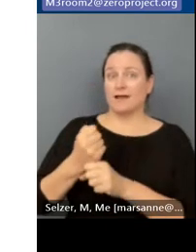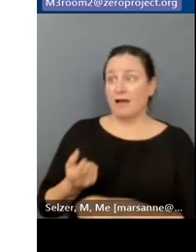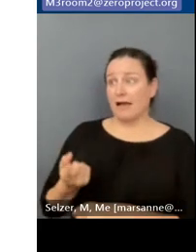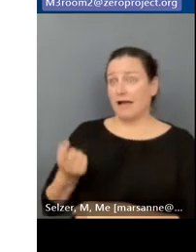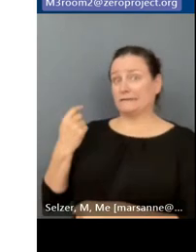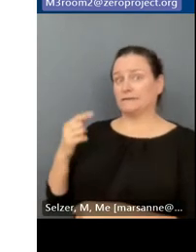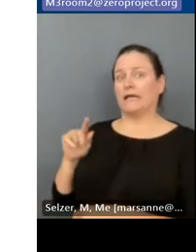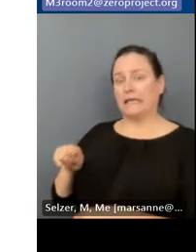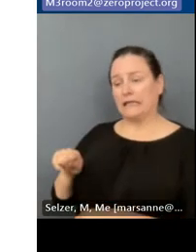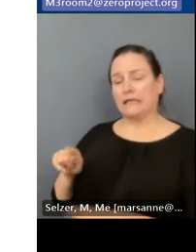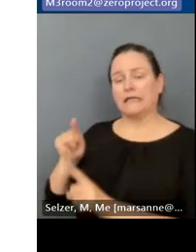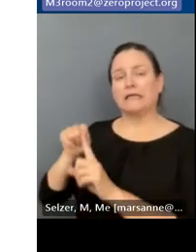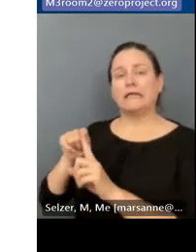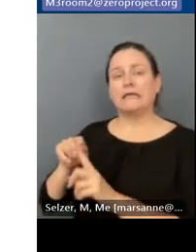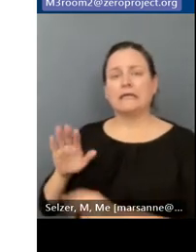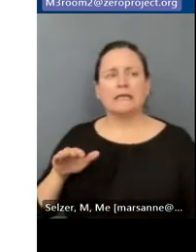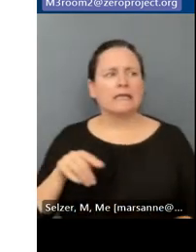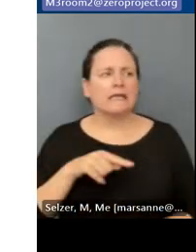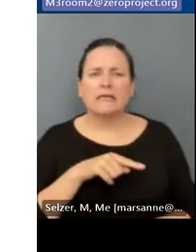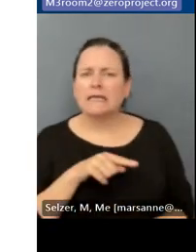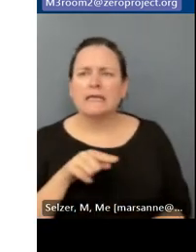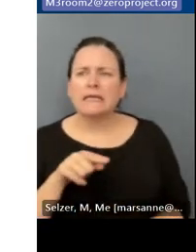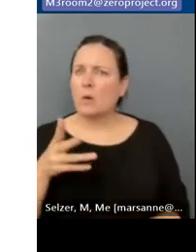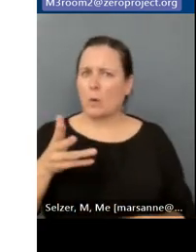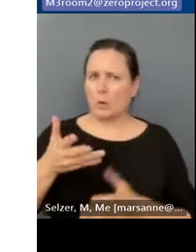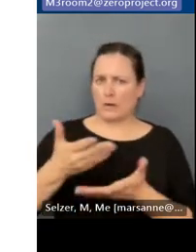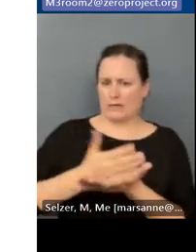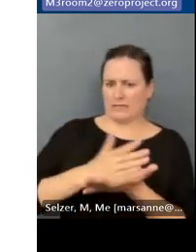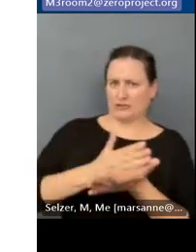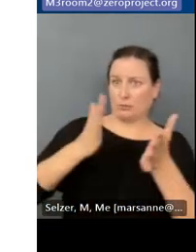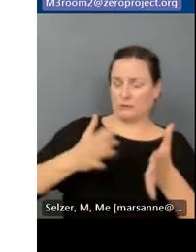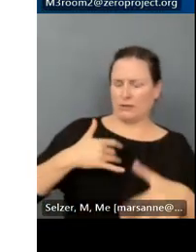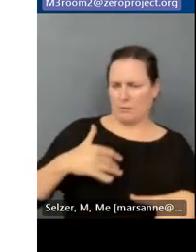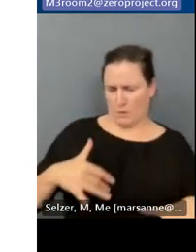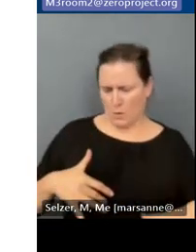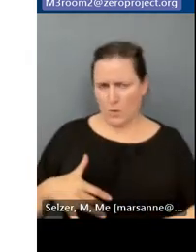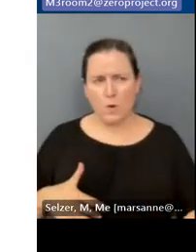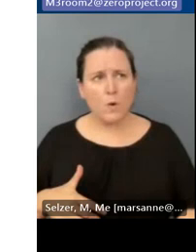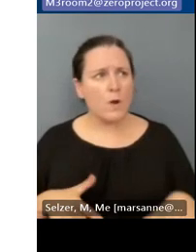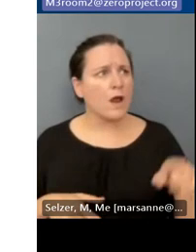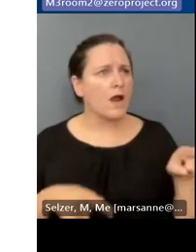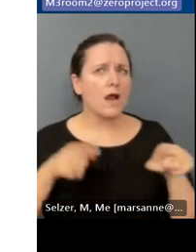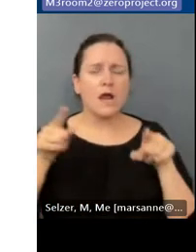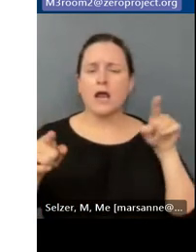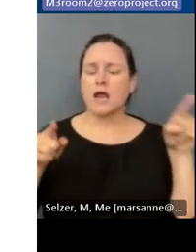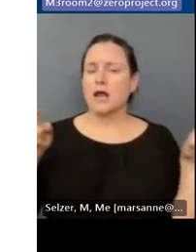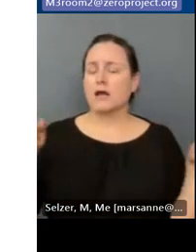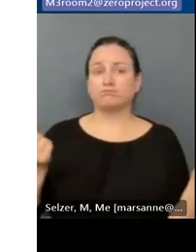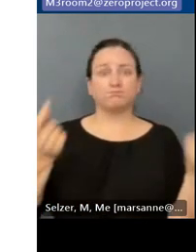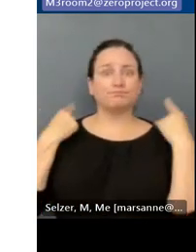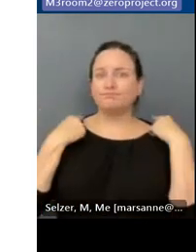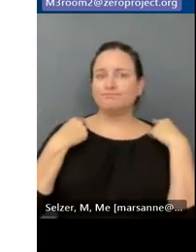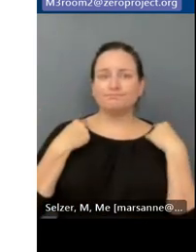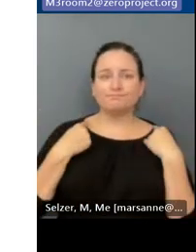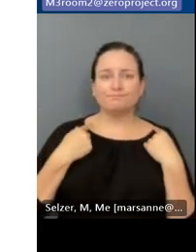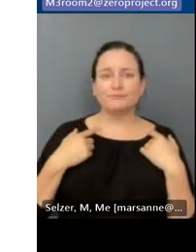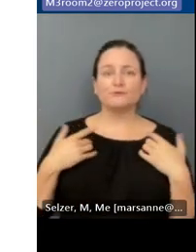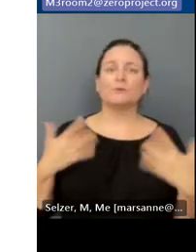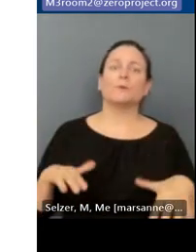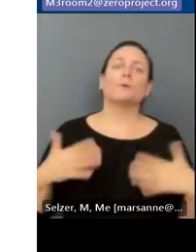be shown to him. Interpreters, my PhD student, really had hard time, you know, satisfying him with